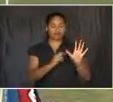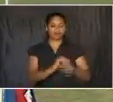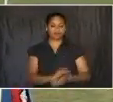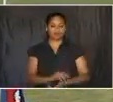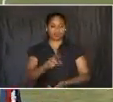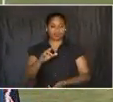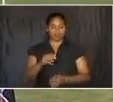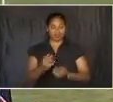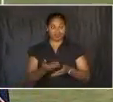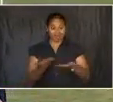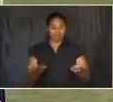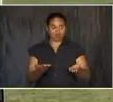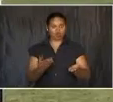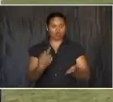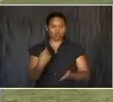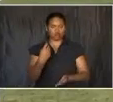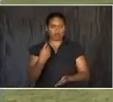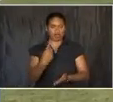will take